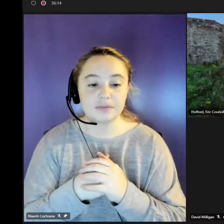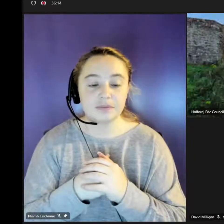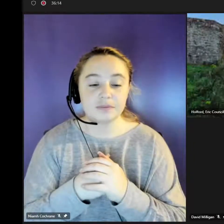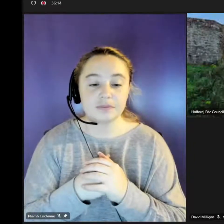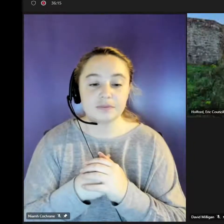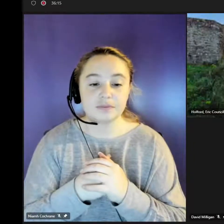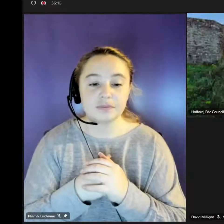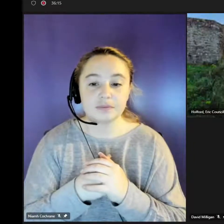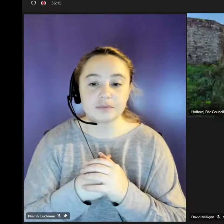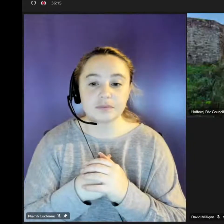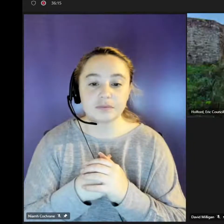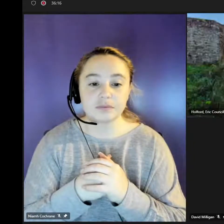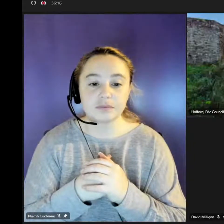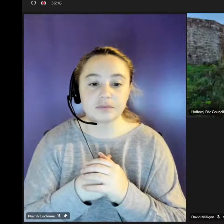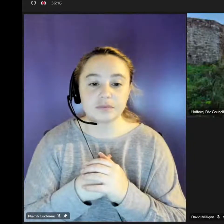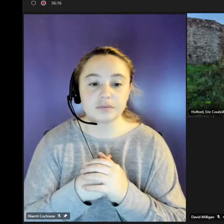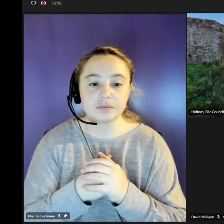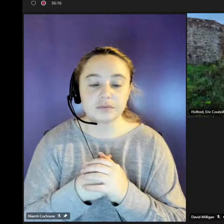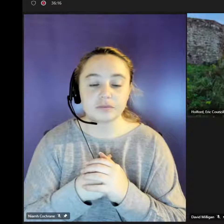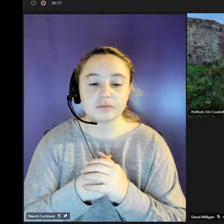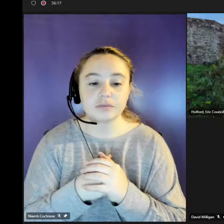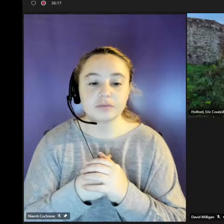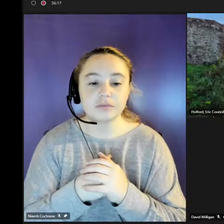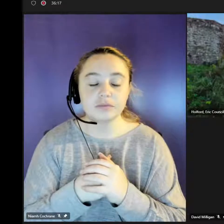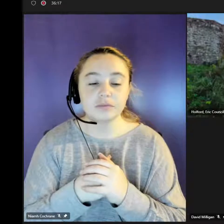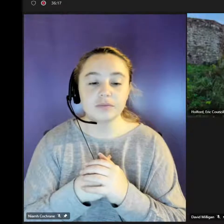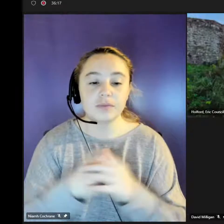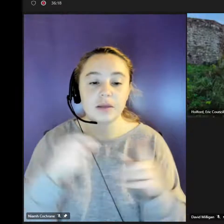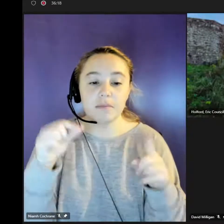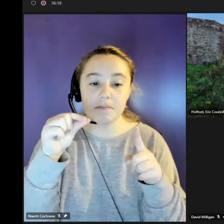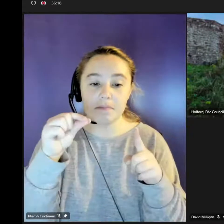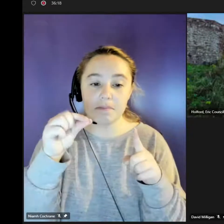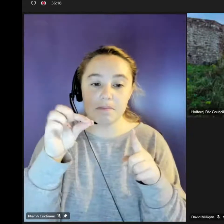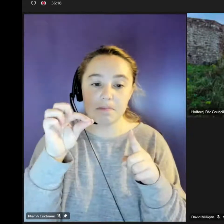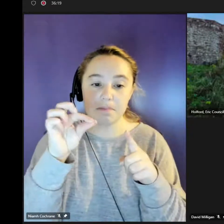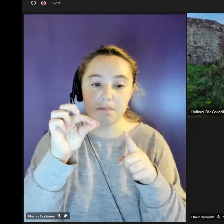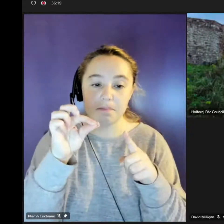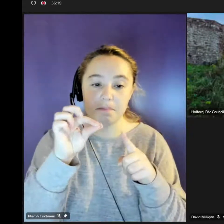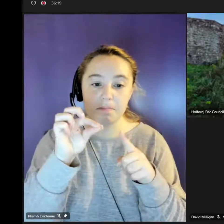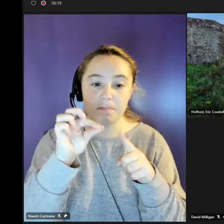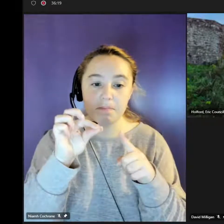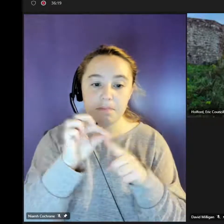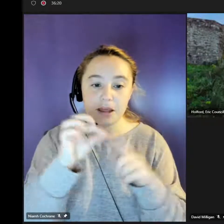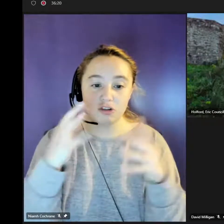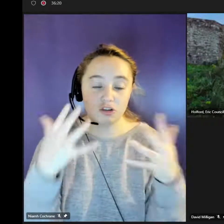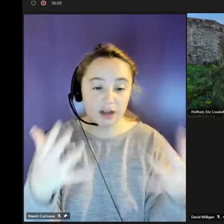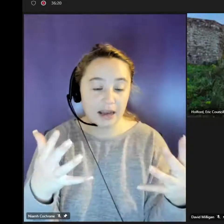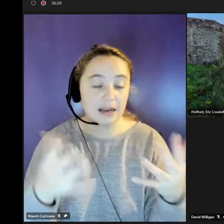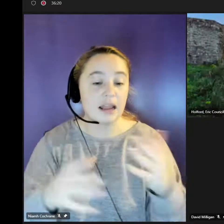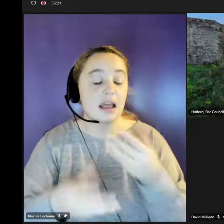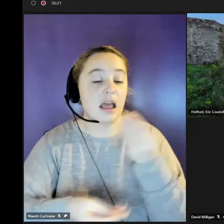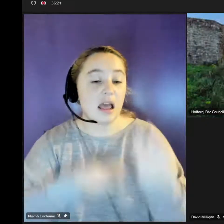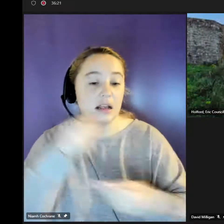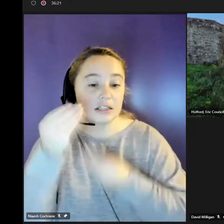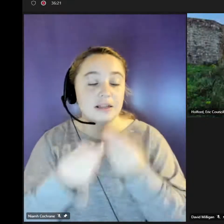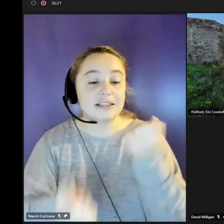Section 5 of the report on page 10 also explains the evaluation of the annual